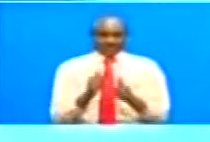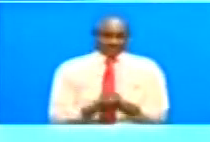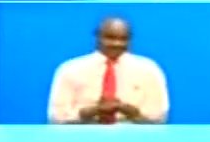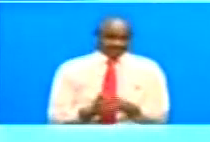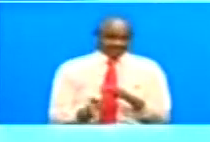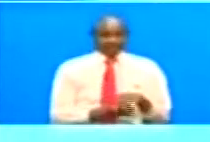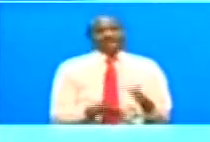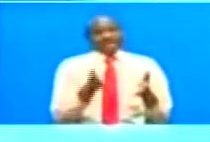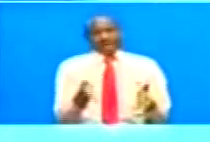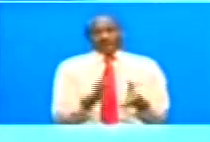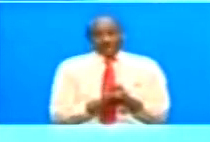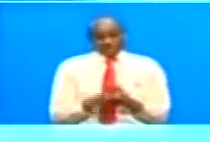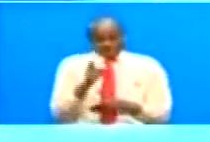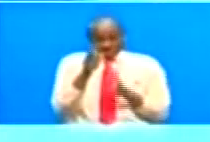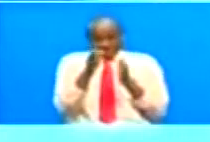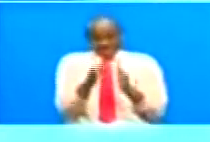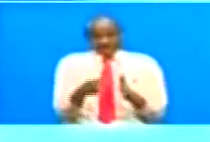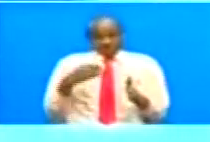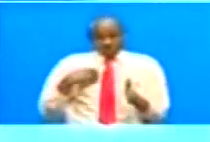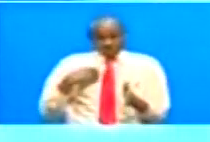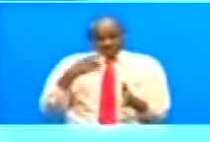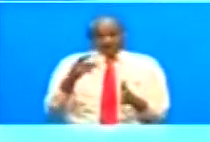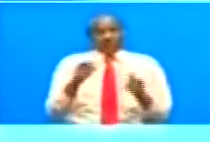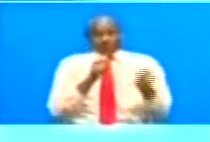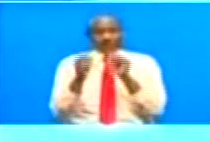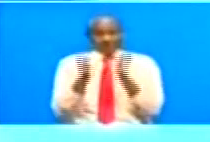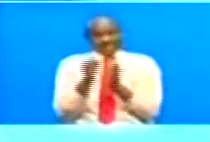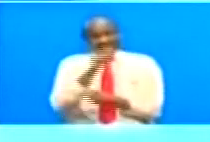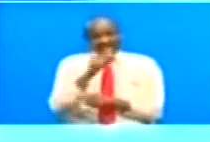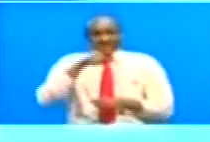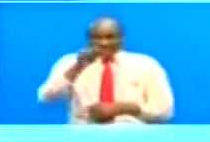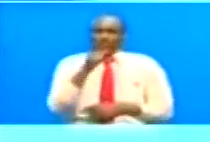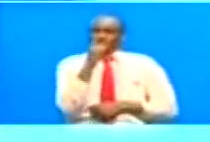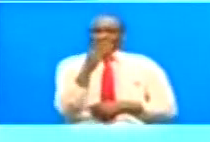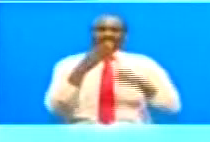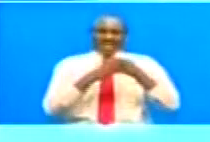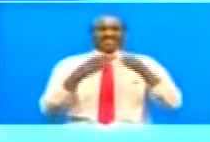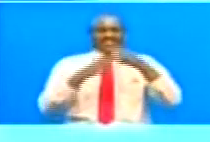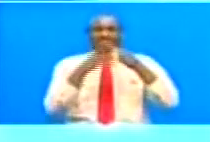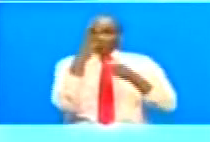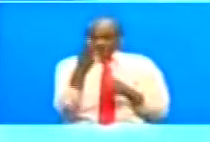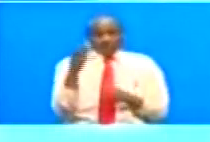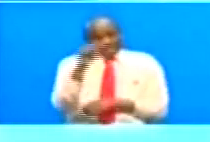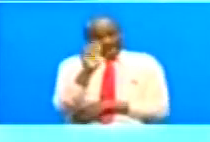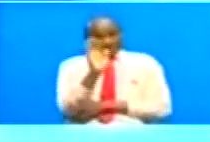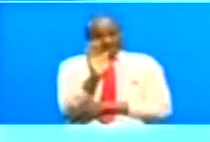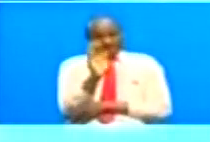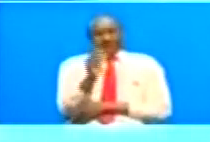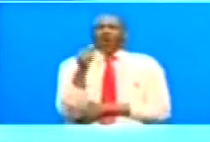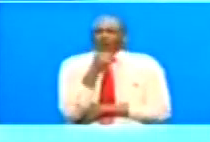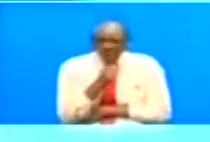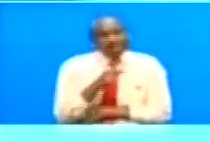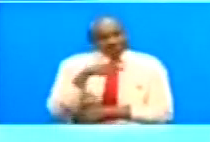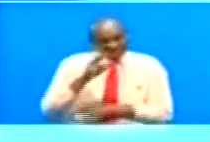And veteran Concour Delegance competitor Sati Gata Aura is busy rebuilding a 1974 MGTC sports car as